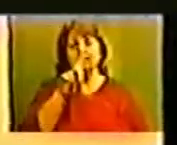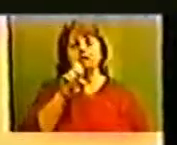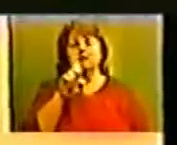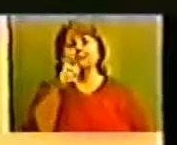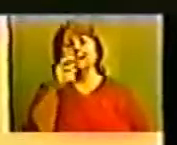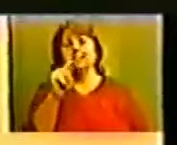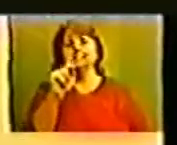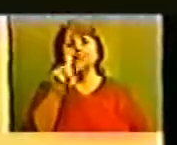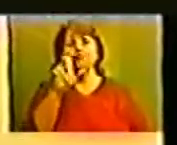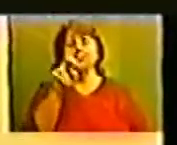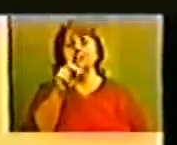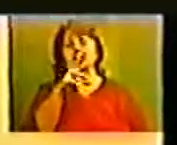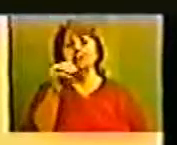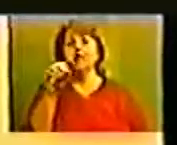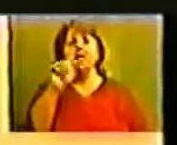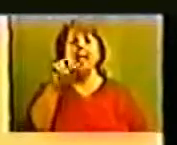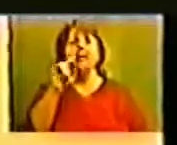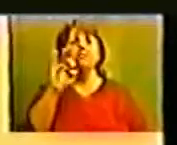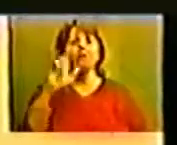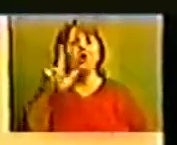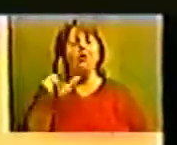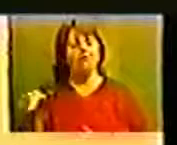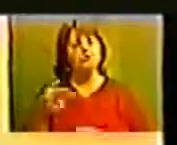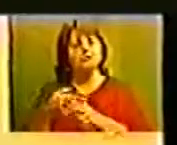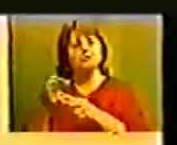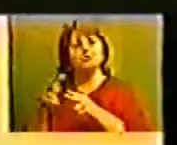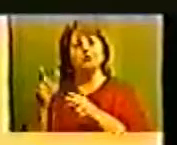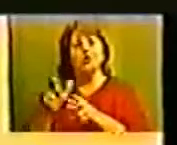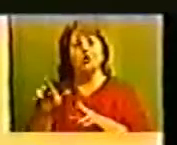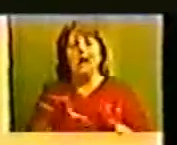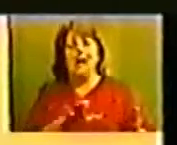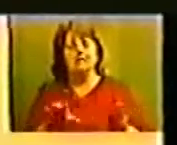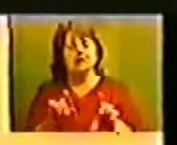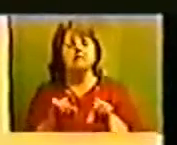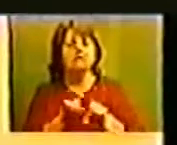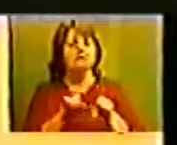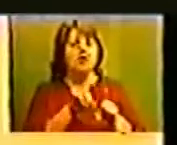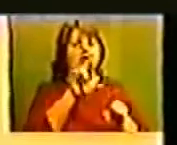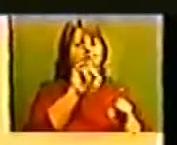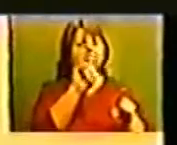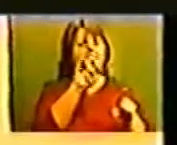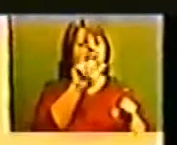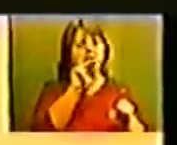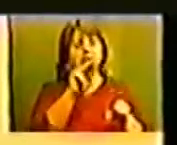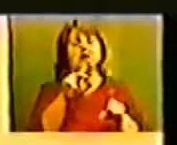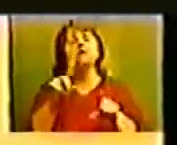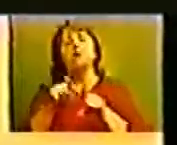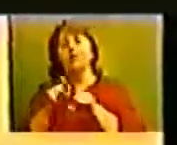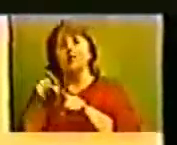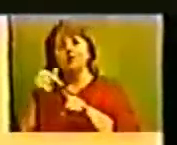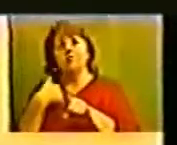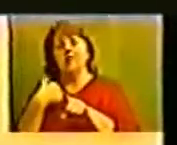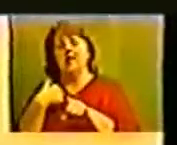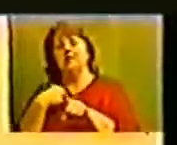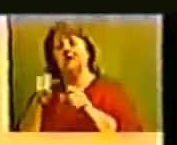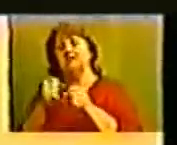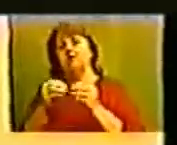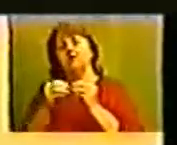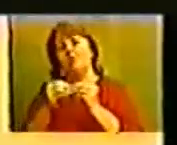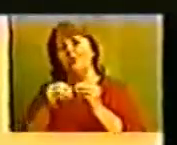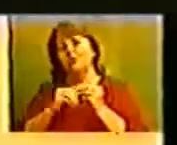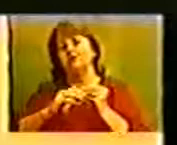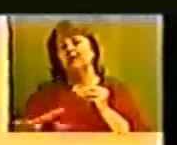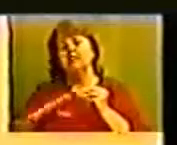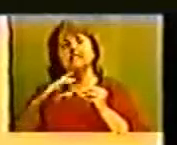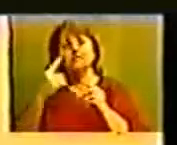Dexedrine and Adderall are often prescribed. These are shorter-acting like Ritalin, although there is Adderall extended release, which can be